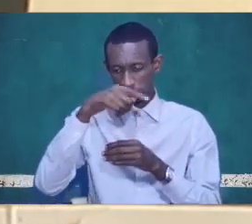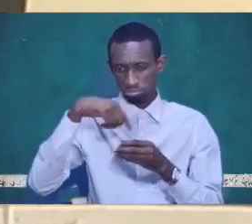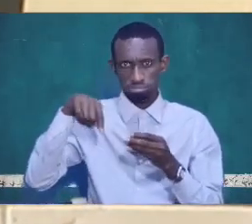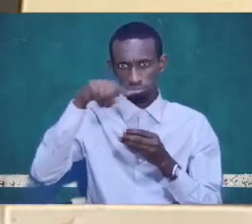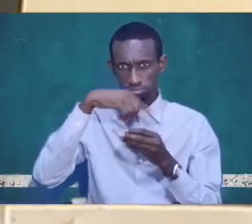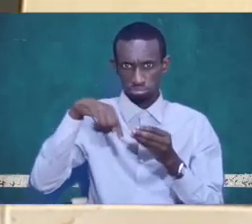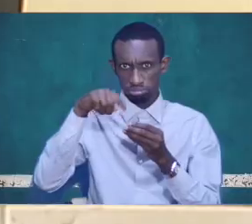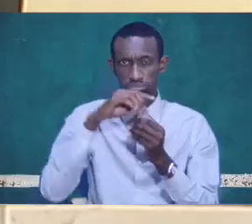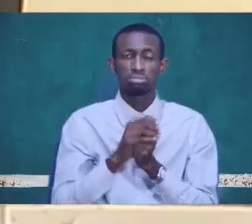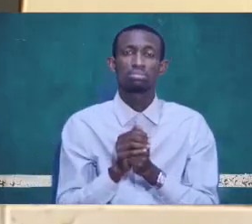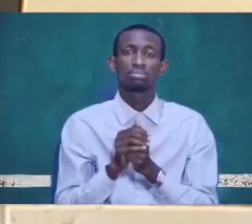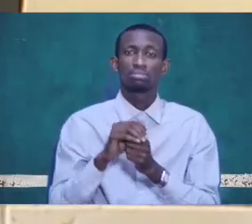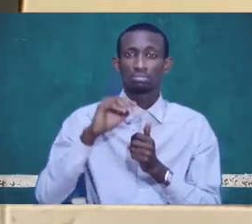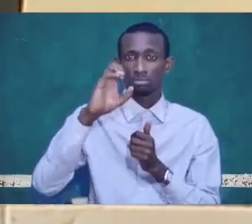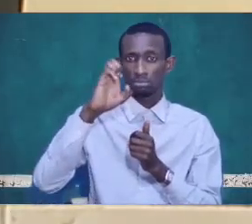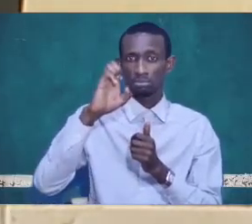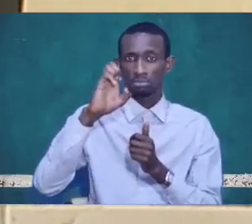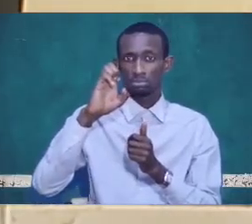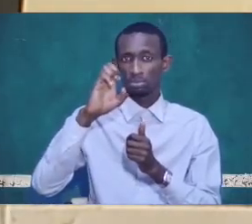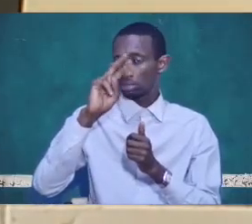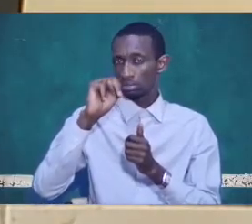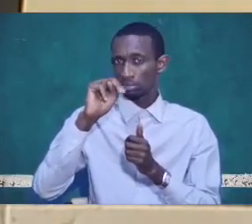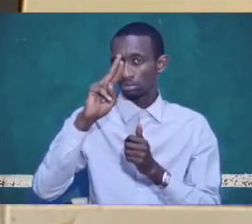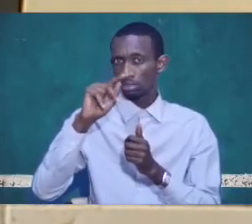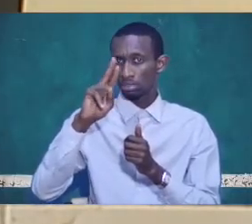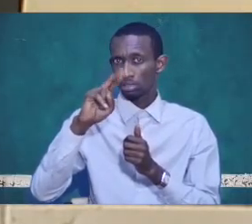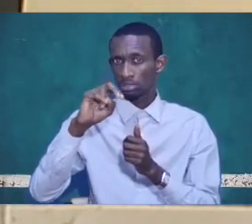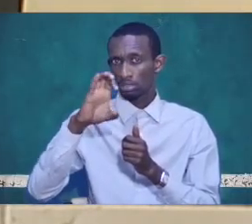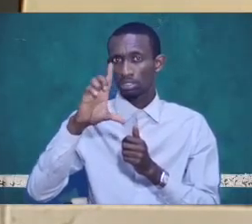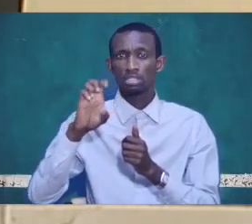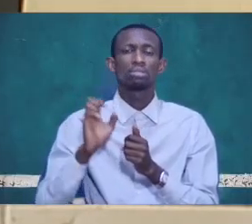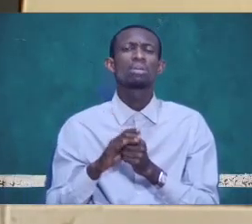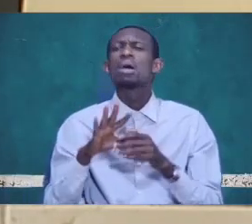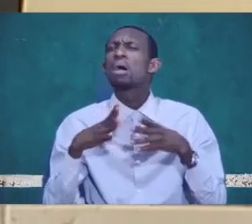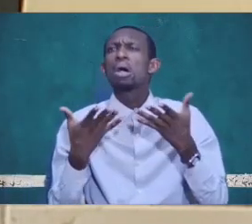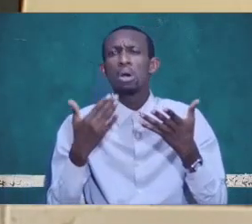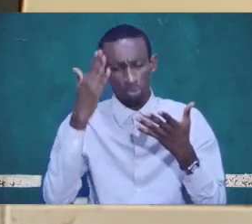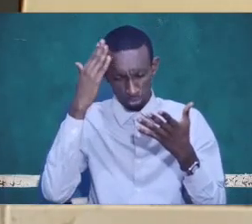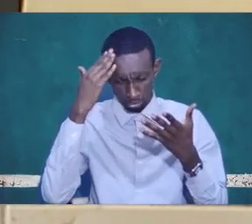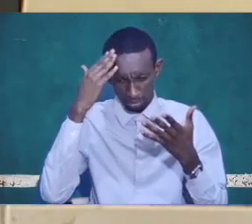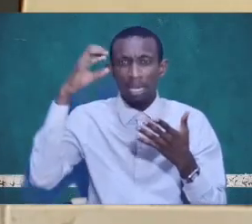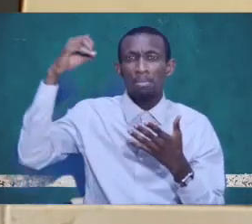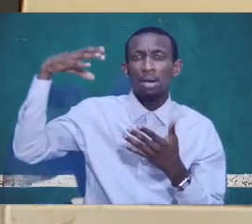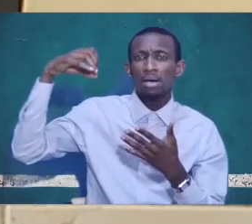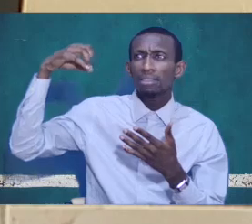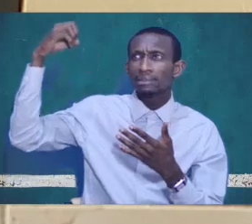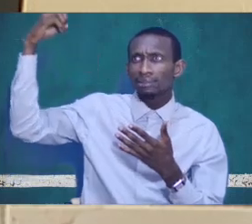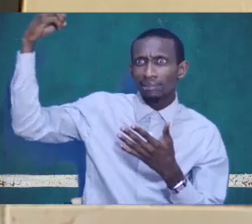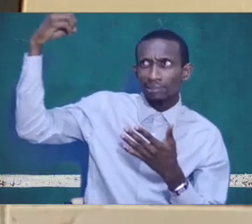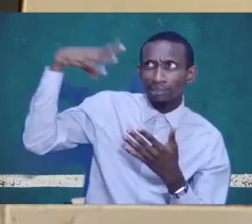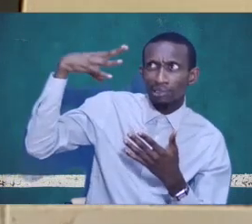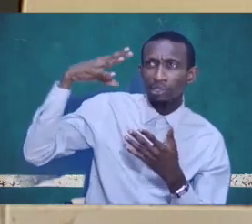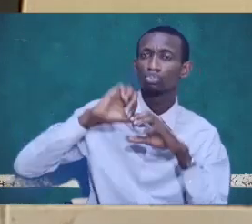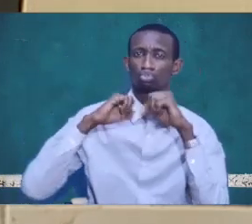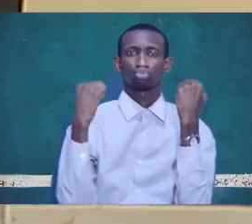Imagine how we know the solar system. With the solar system, we know that we have the